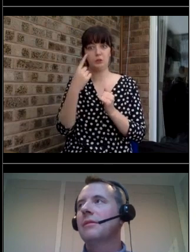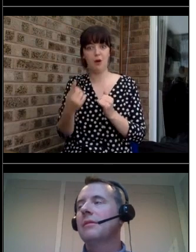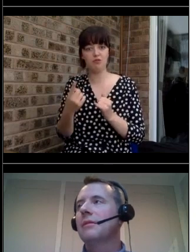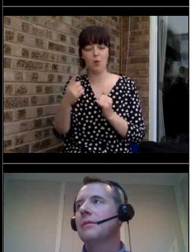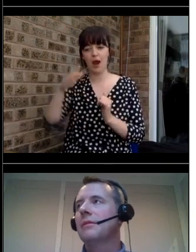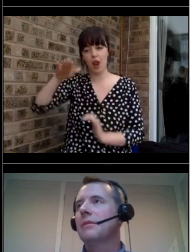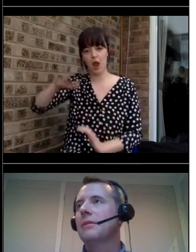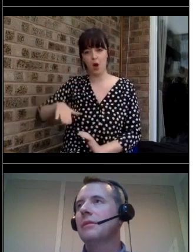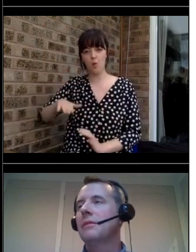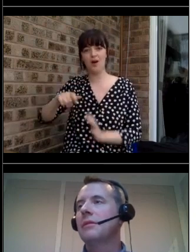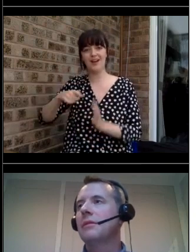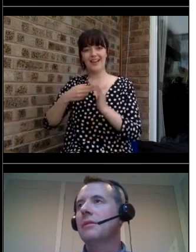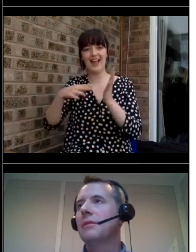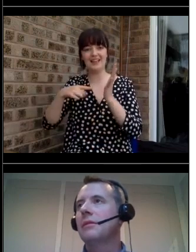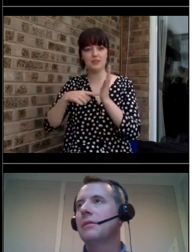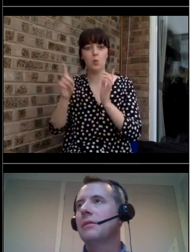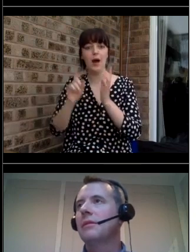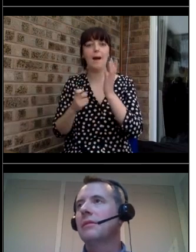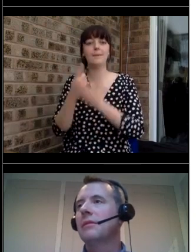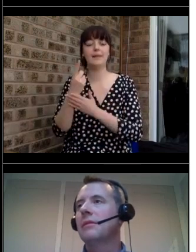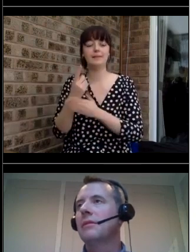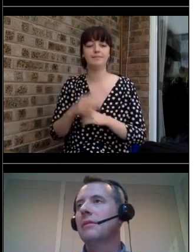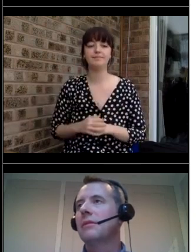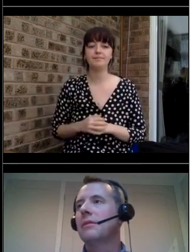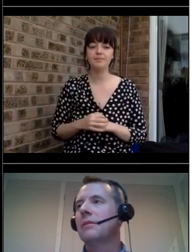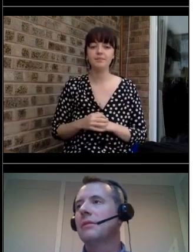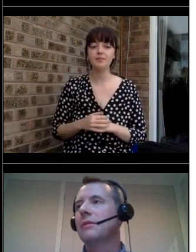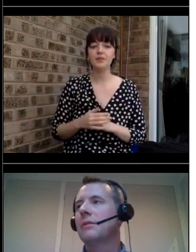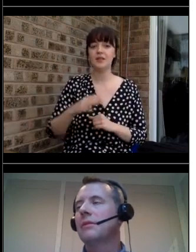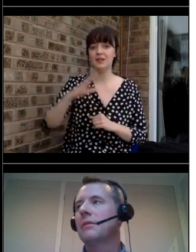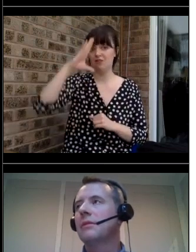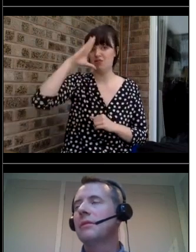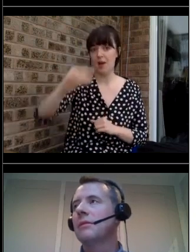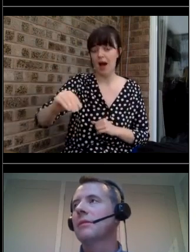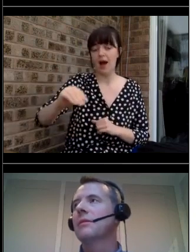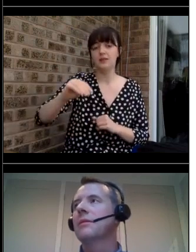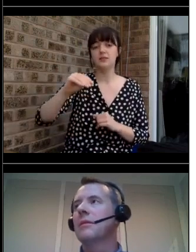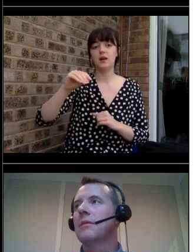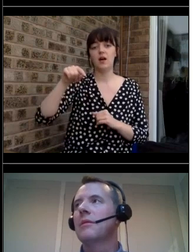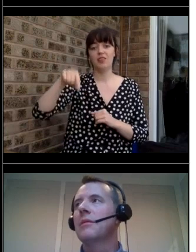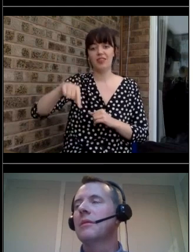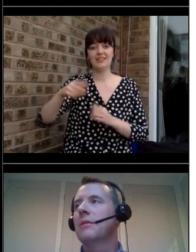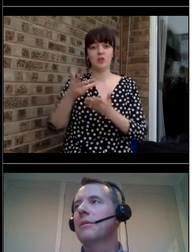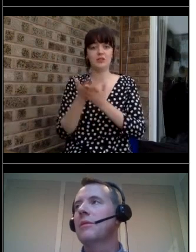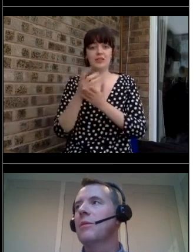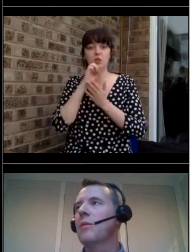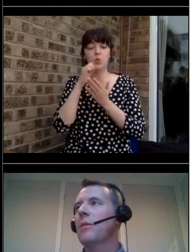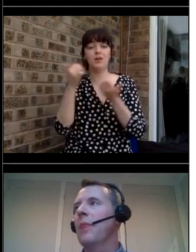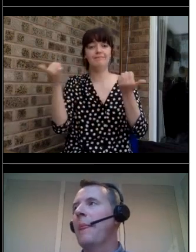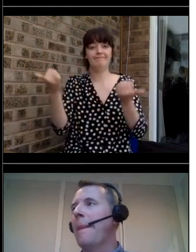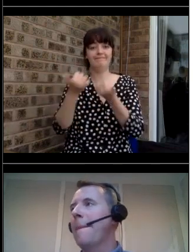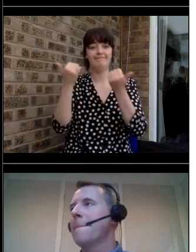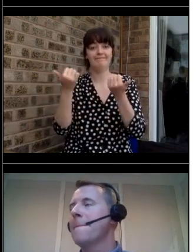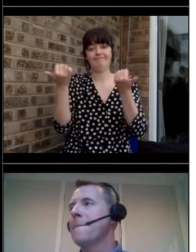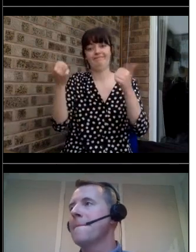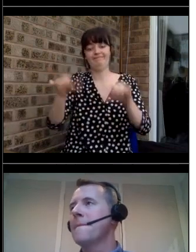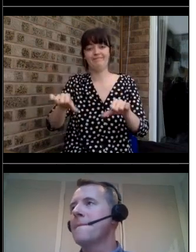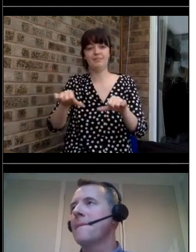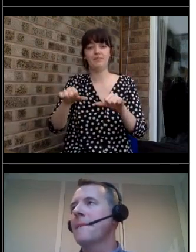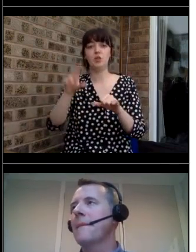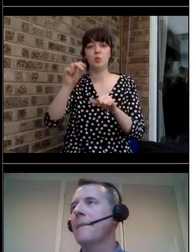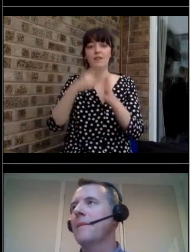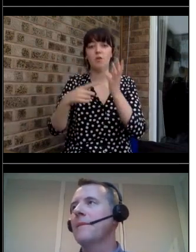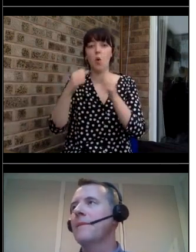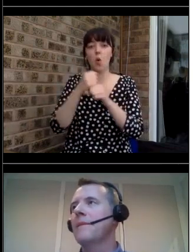quick reminder, the consultation does close in 2 weeks' time on the 12th of August. You can respond to the consultation either through